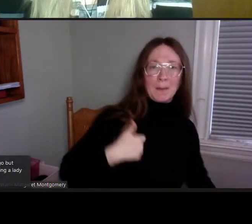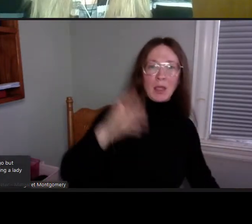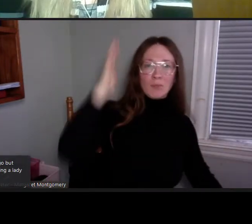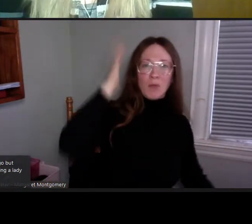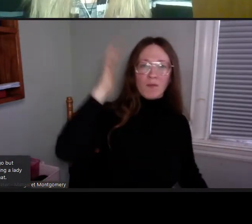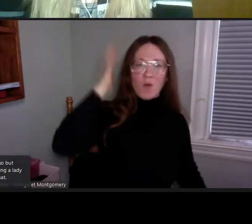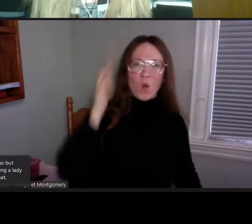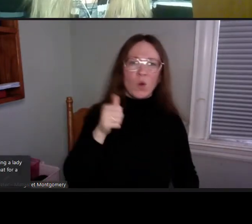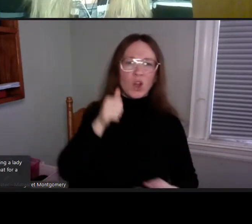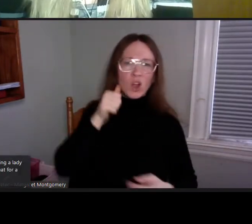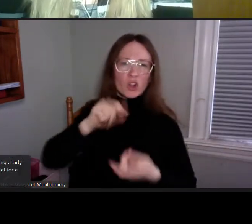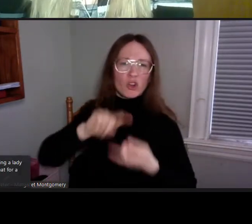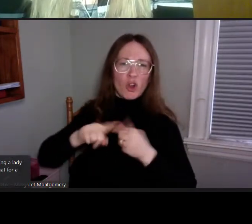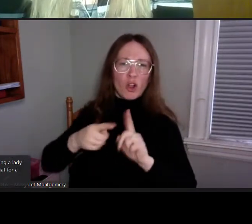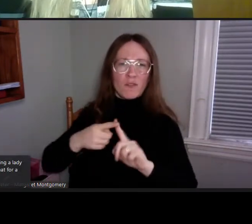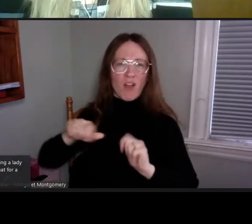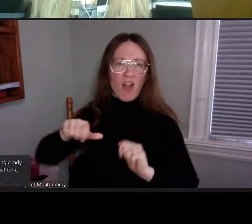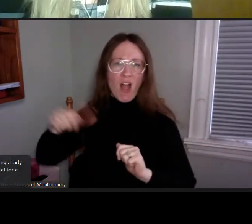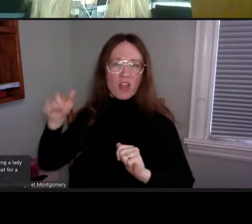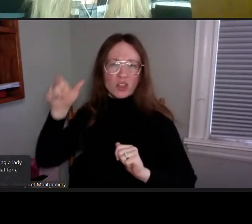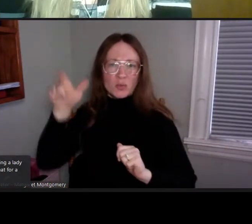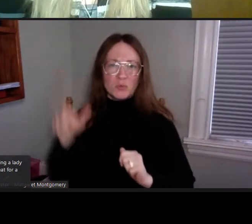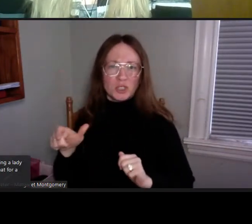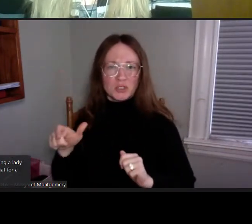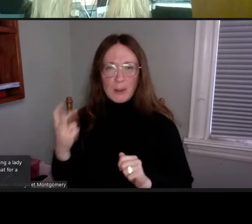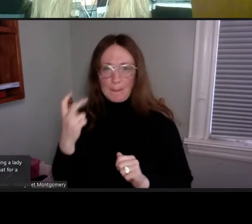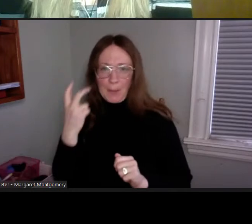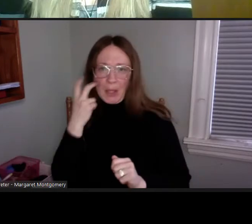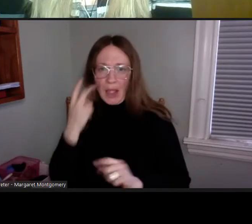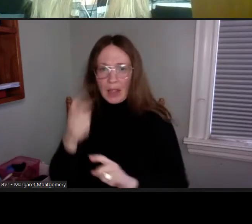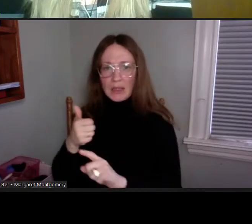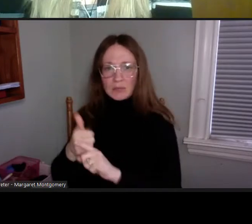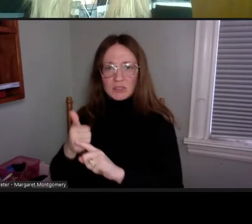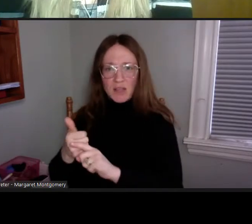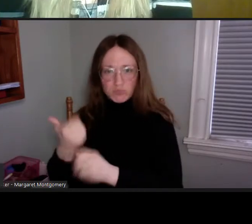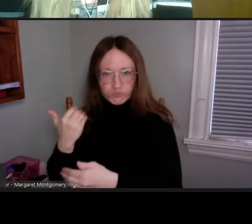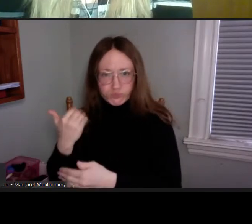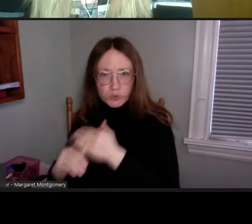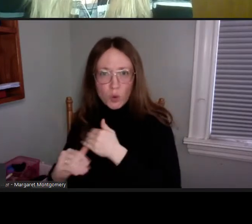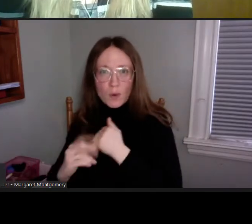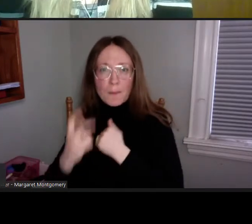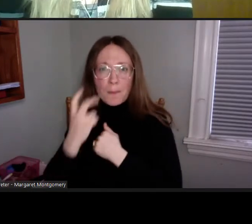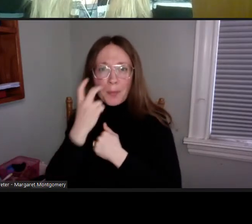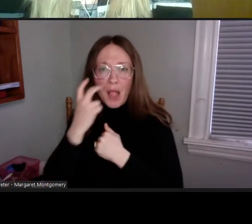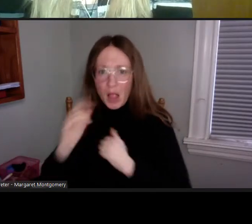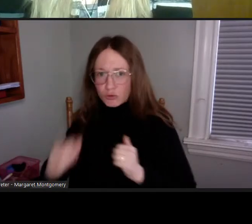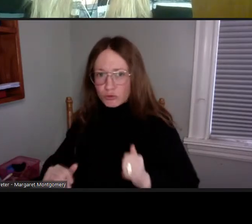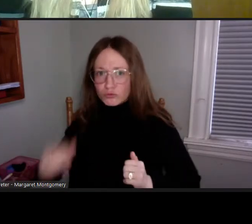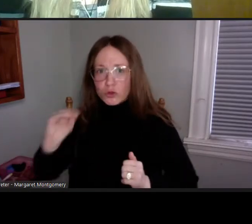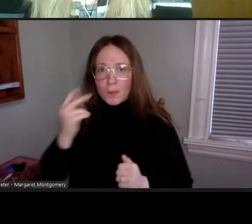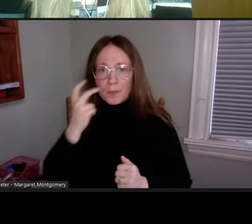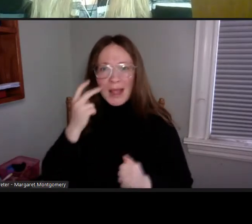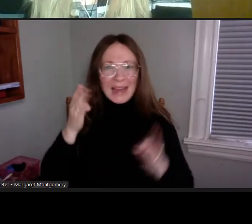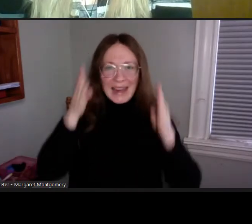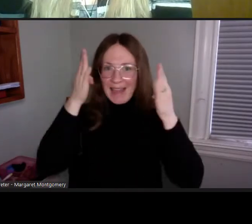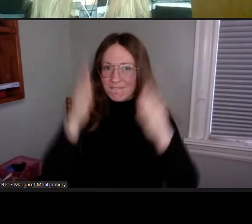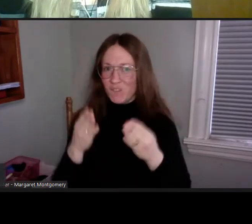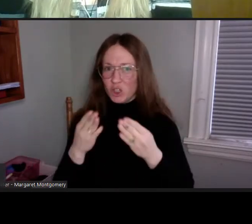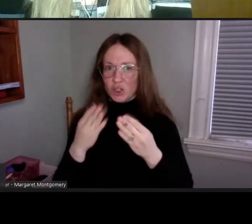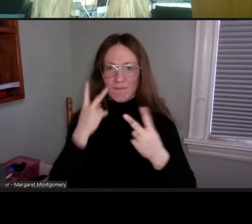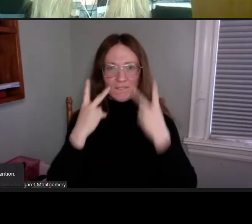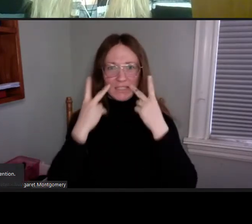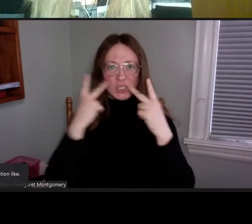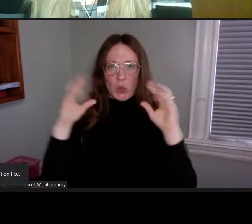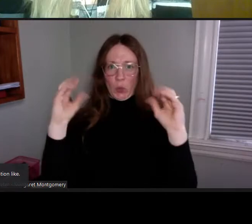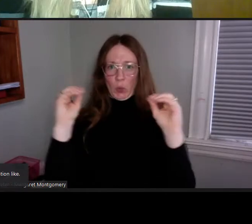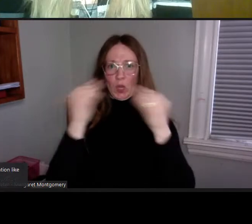talked about that for a while. And she'd been blind from birth, never saw colors or anything. And so for her, when you would